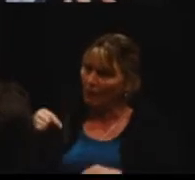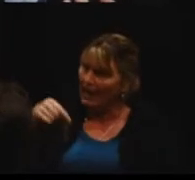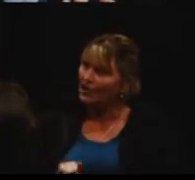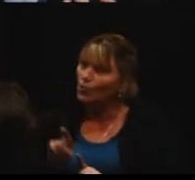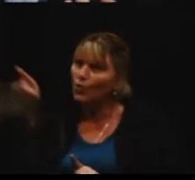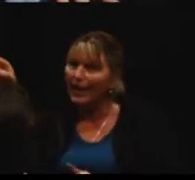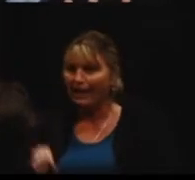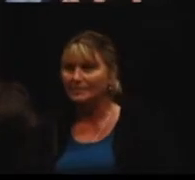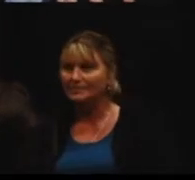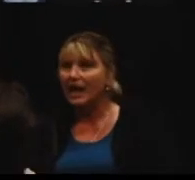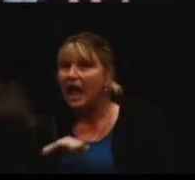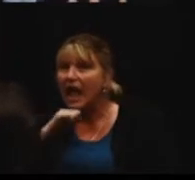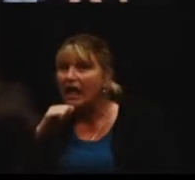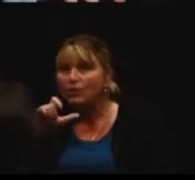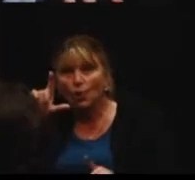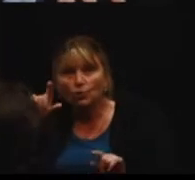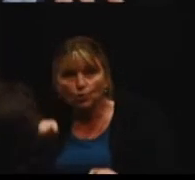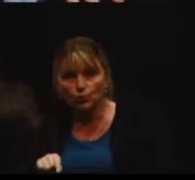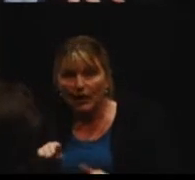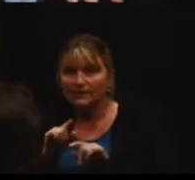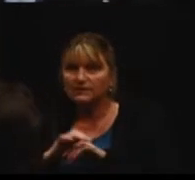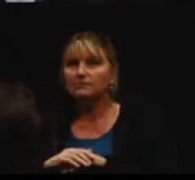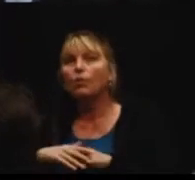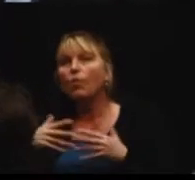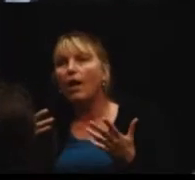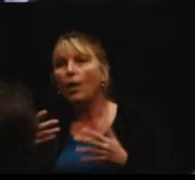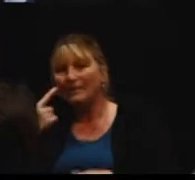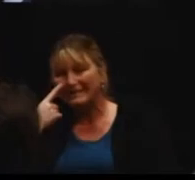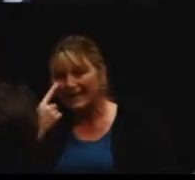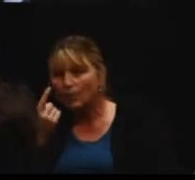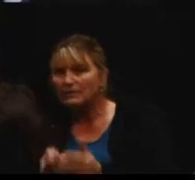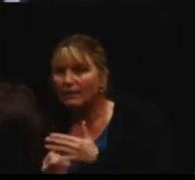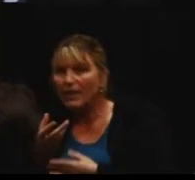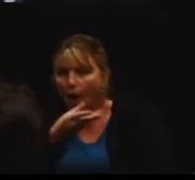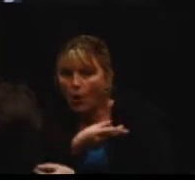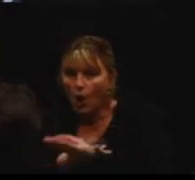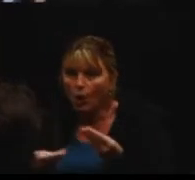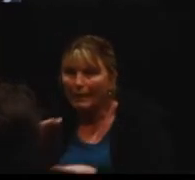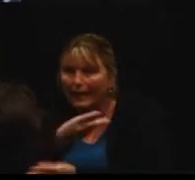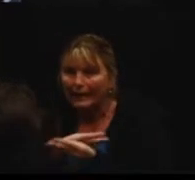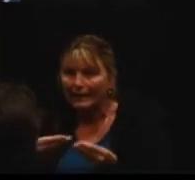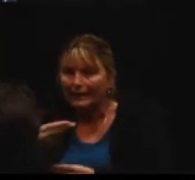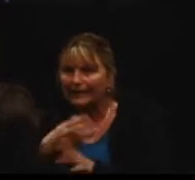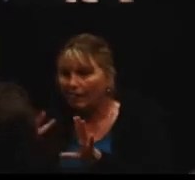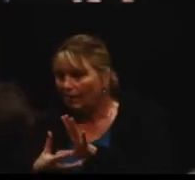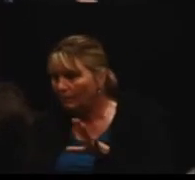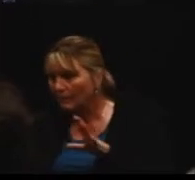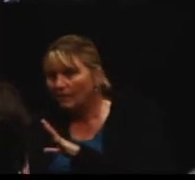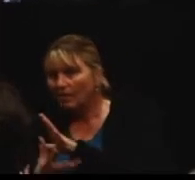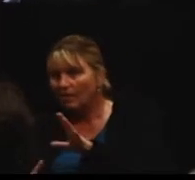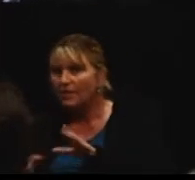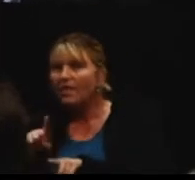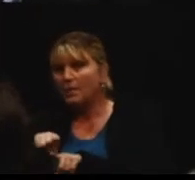run into we've already run into the problem of the hollowing out of our economy. And that will be a long-term problem for